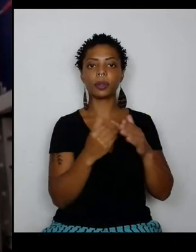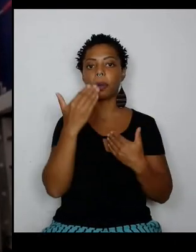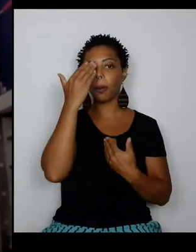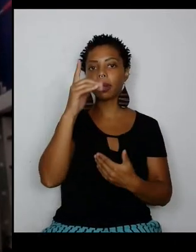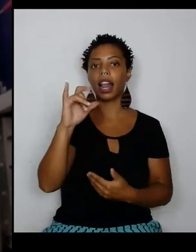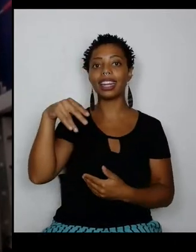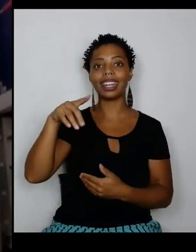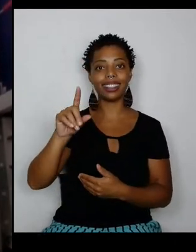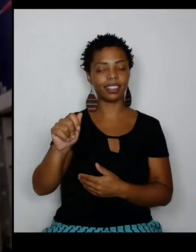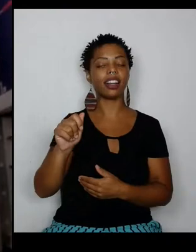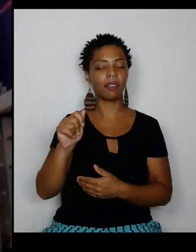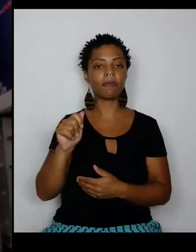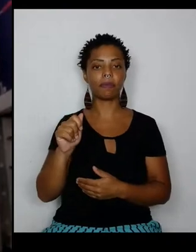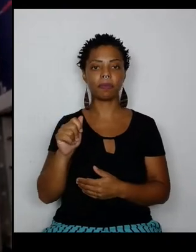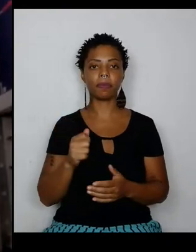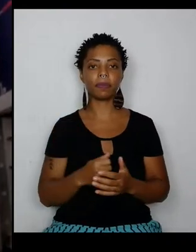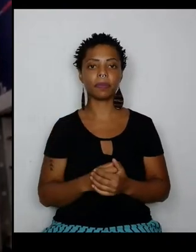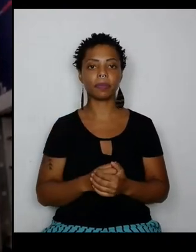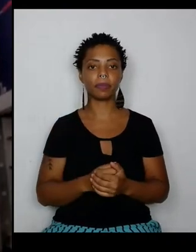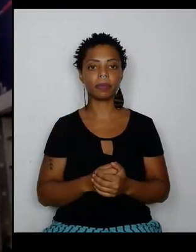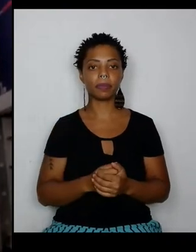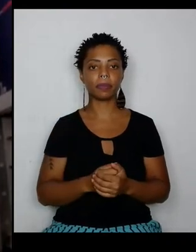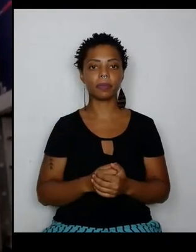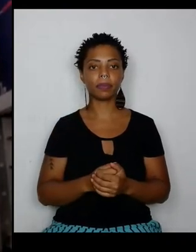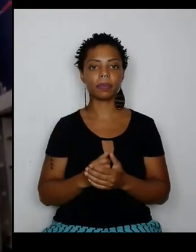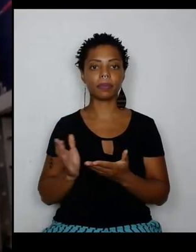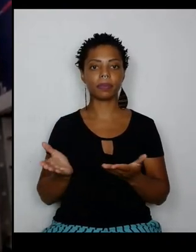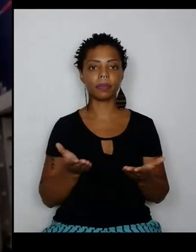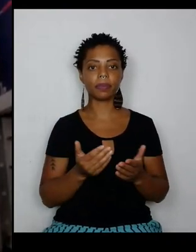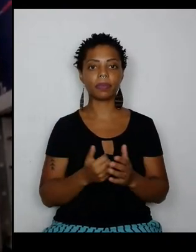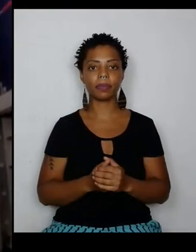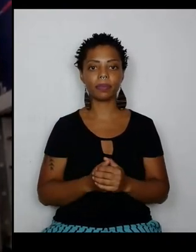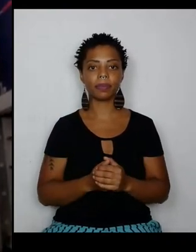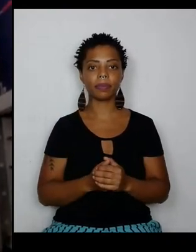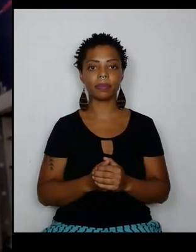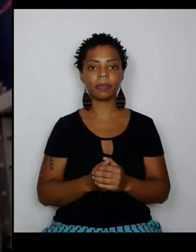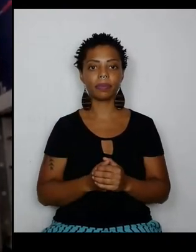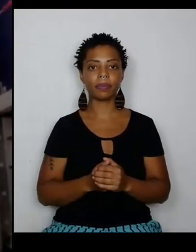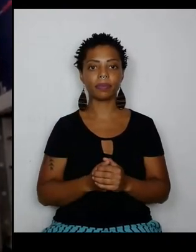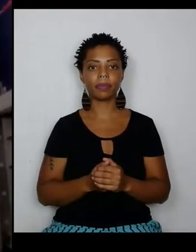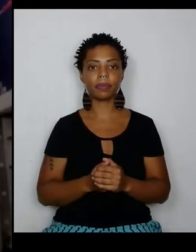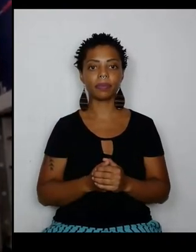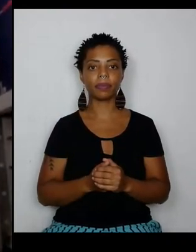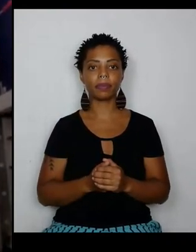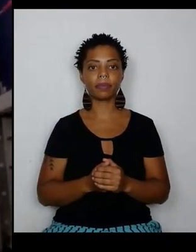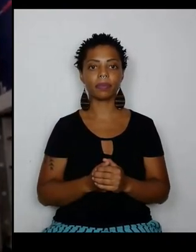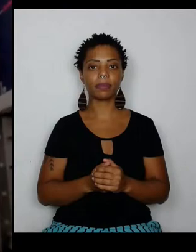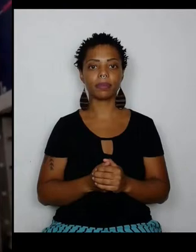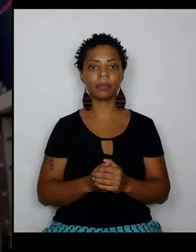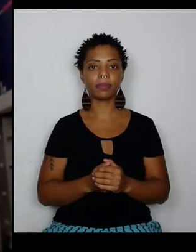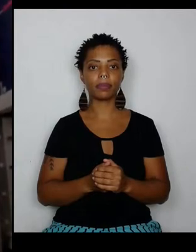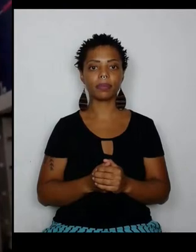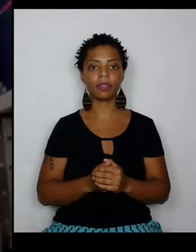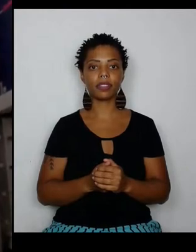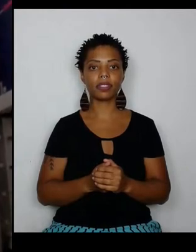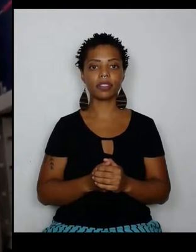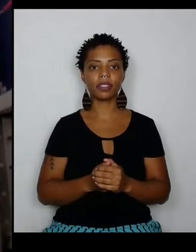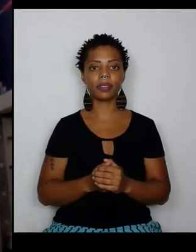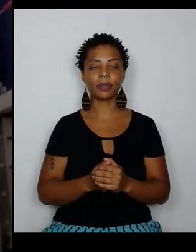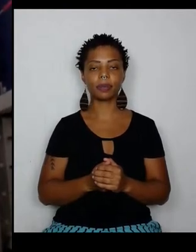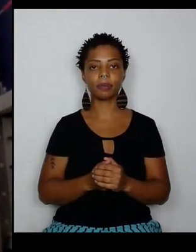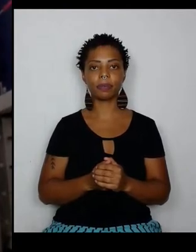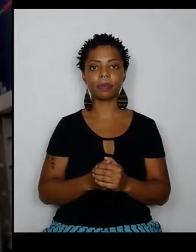thank you very much linda the floor is yours thank you very much